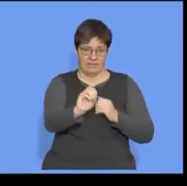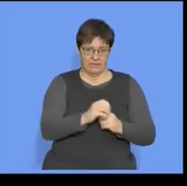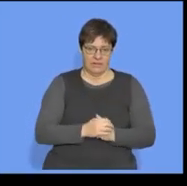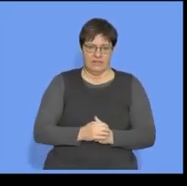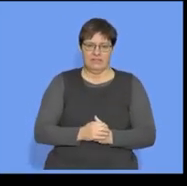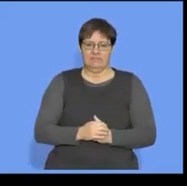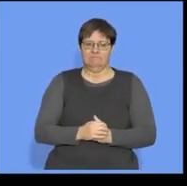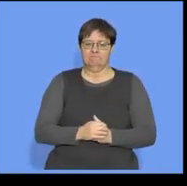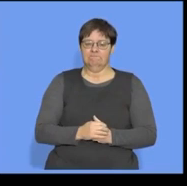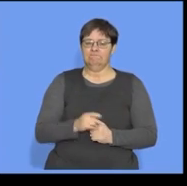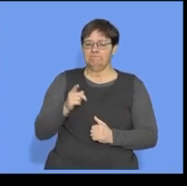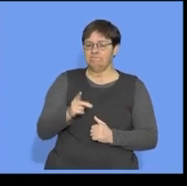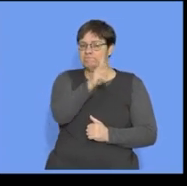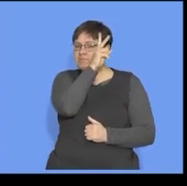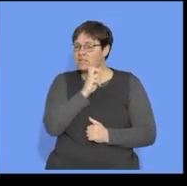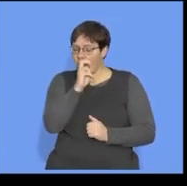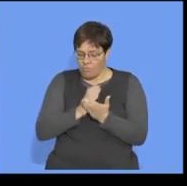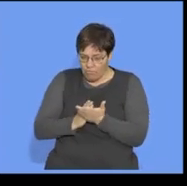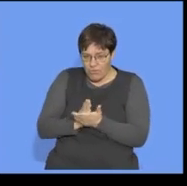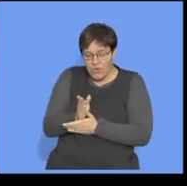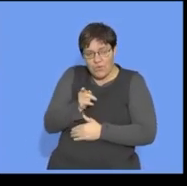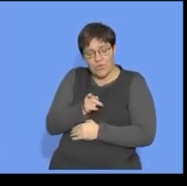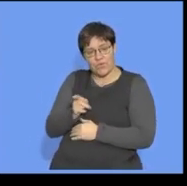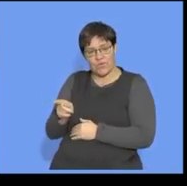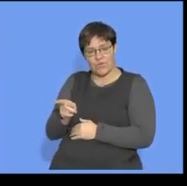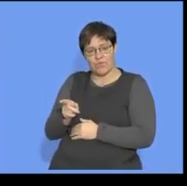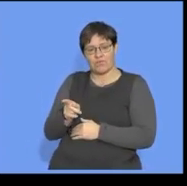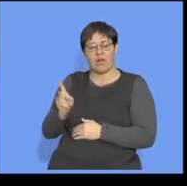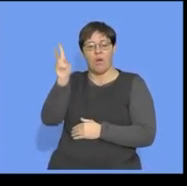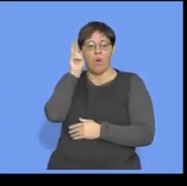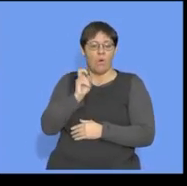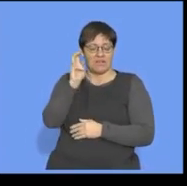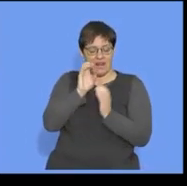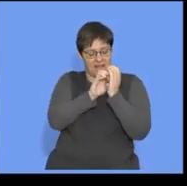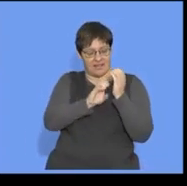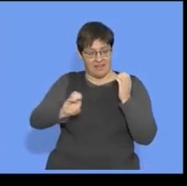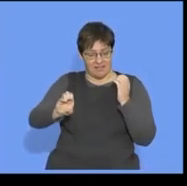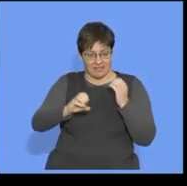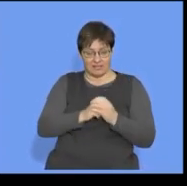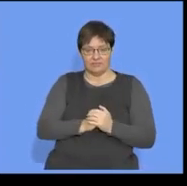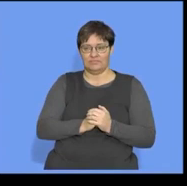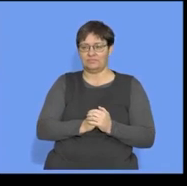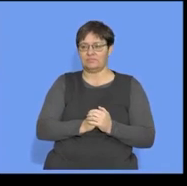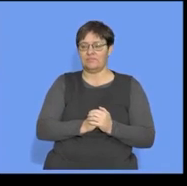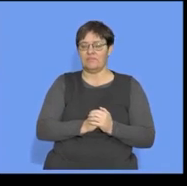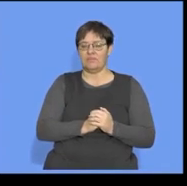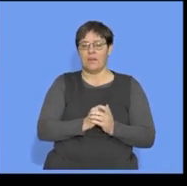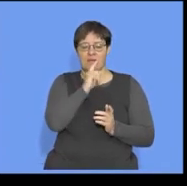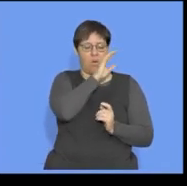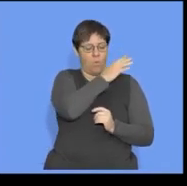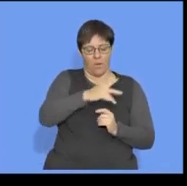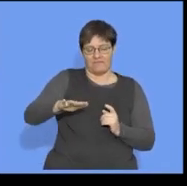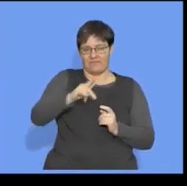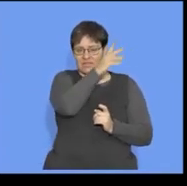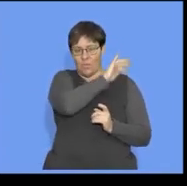canal. Then this sound will travel through the auditory canal, which is the